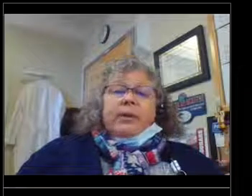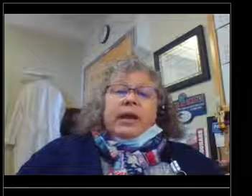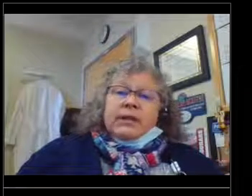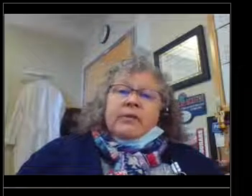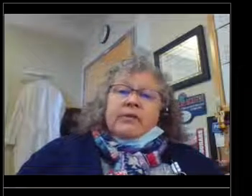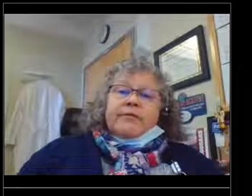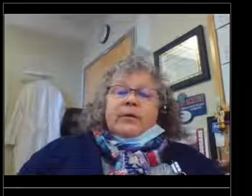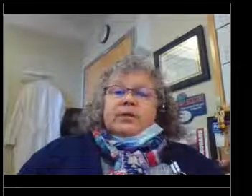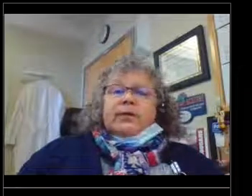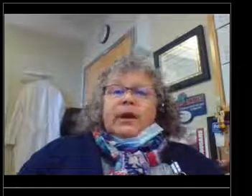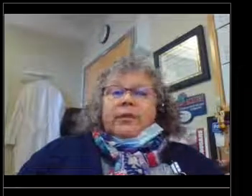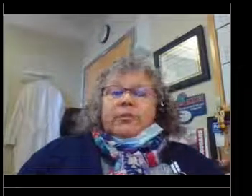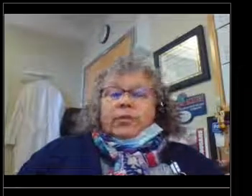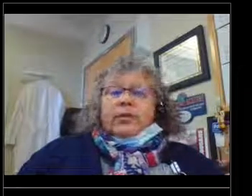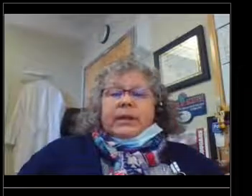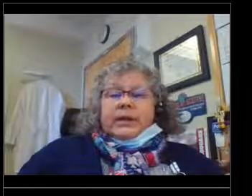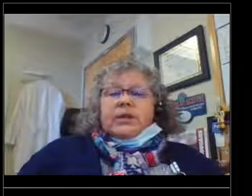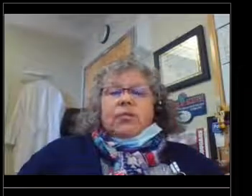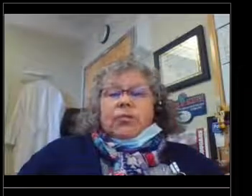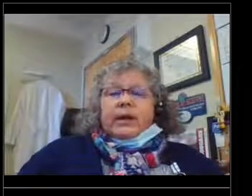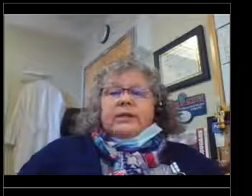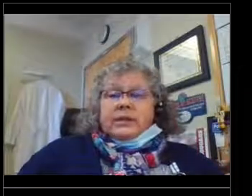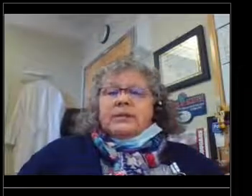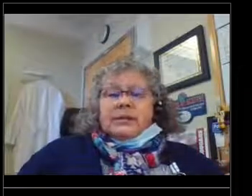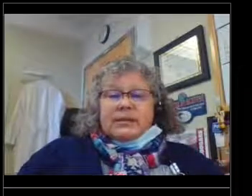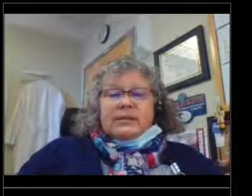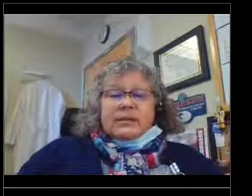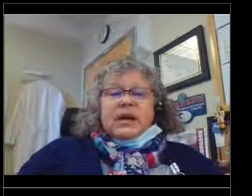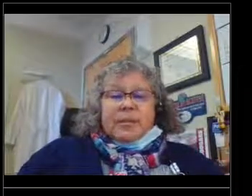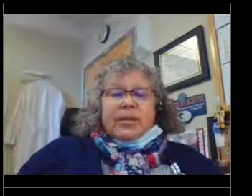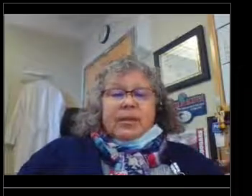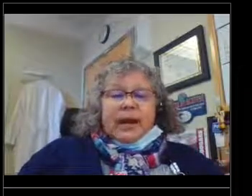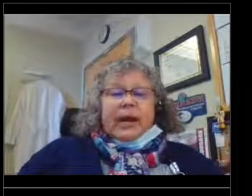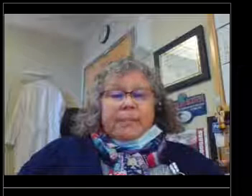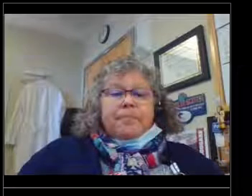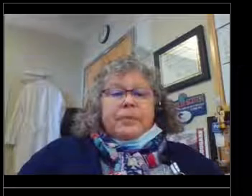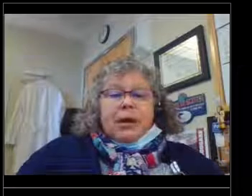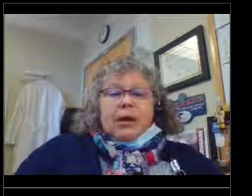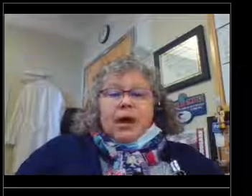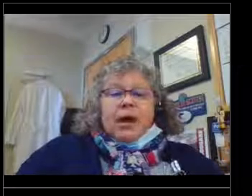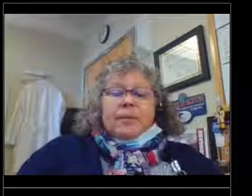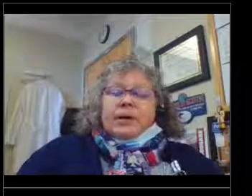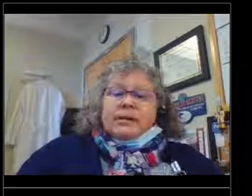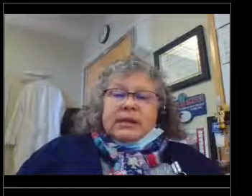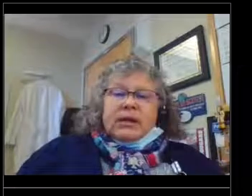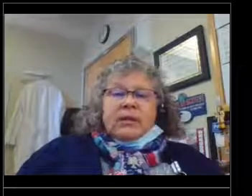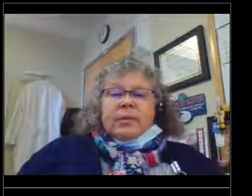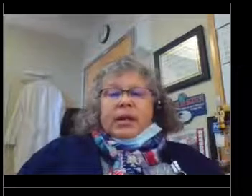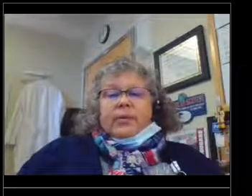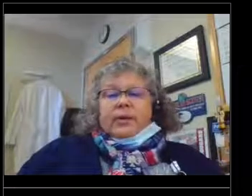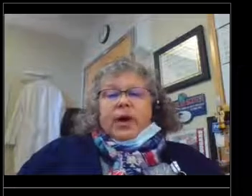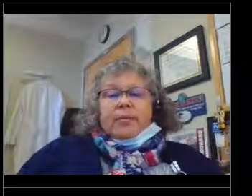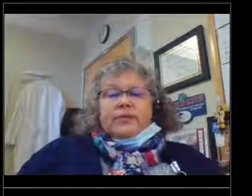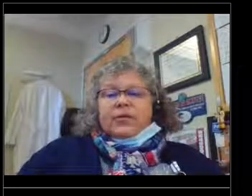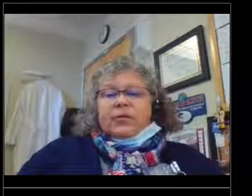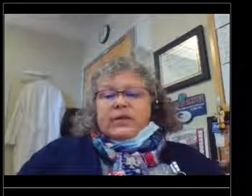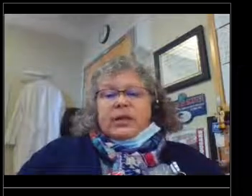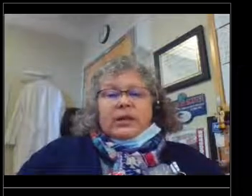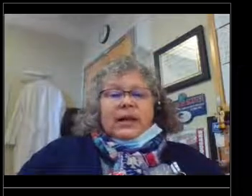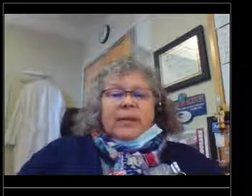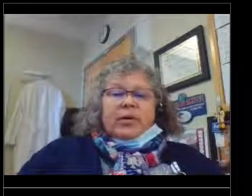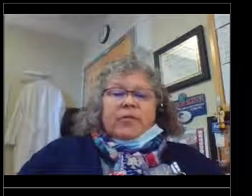not be working, but I can tell you the folks that are out in the rural clinics are working to the top of their game. Consider eliminating